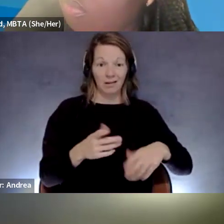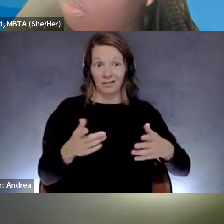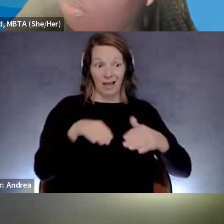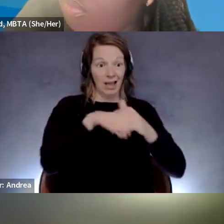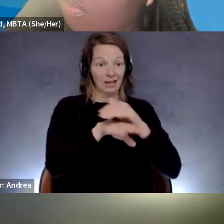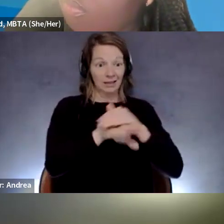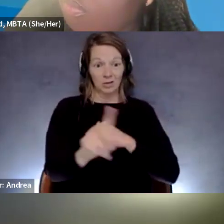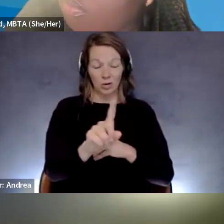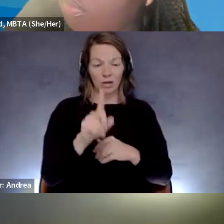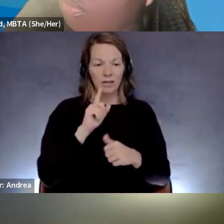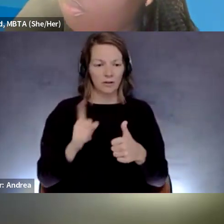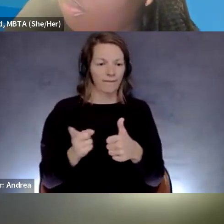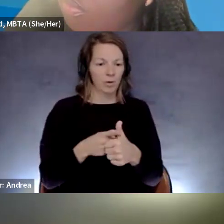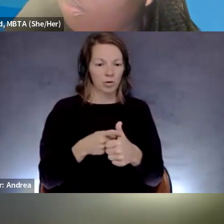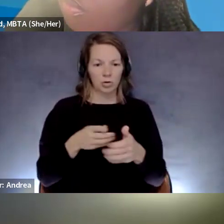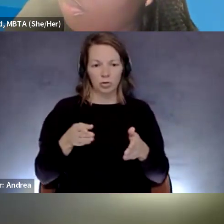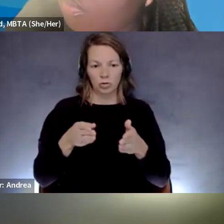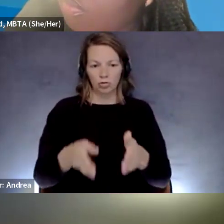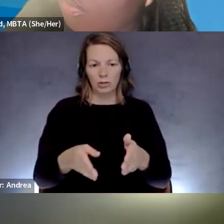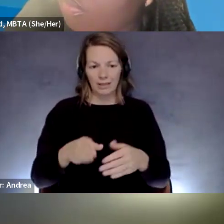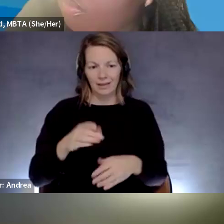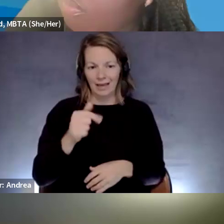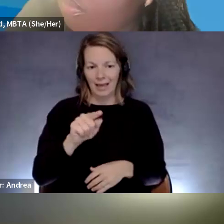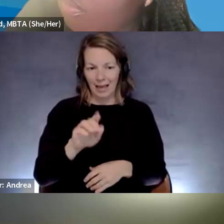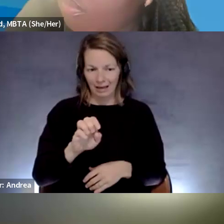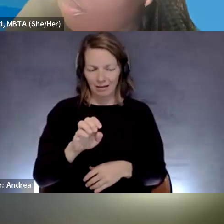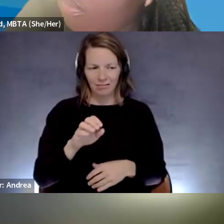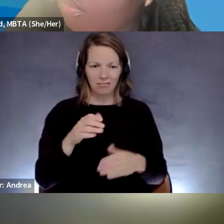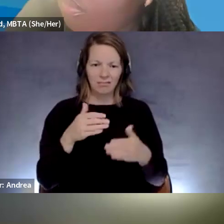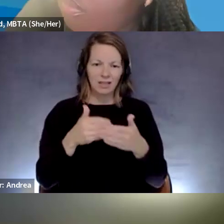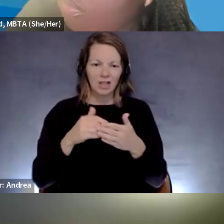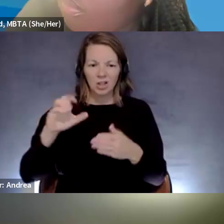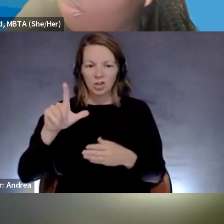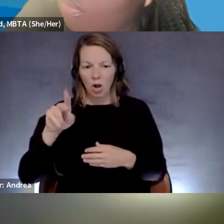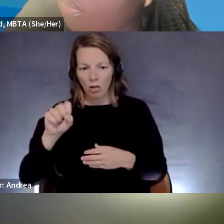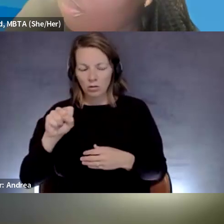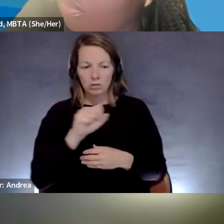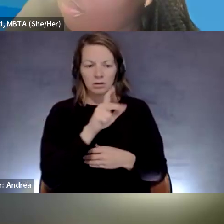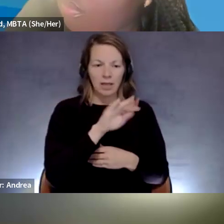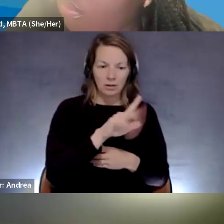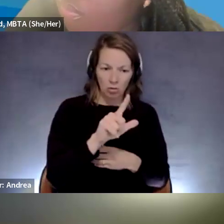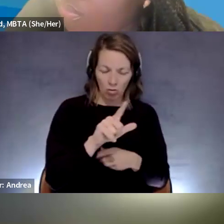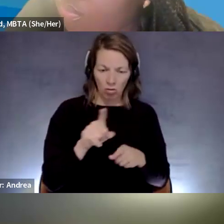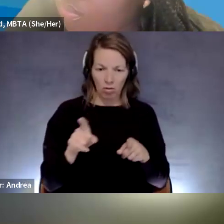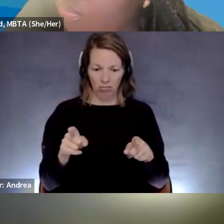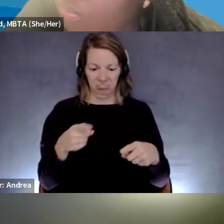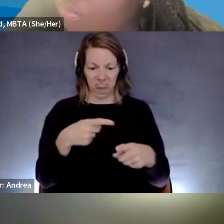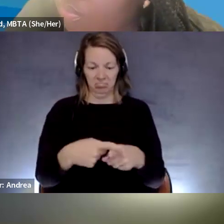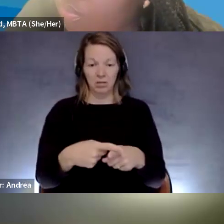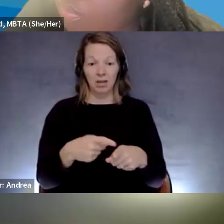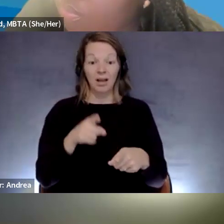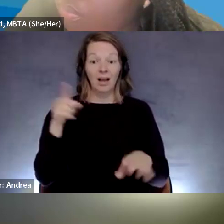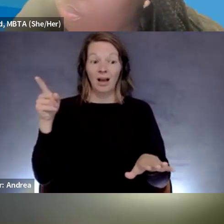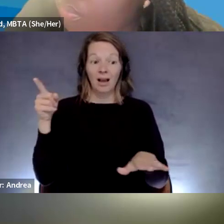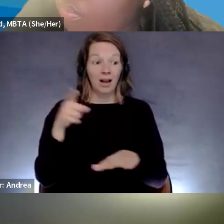call First Street Gate, just west of, basically it's like between Charles and Kendall. And to get out there, we